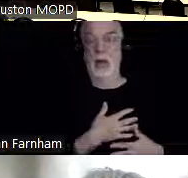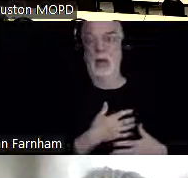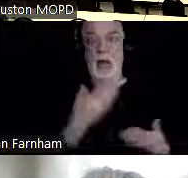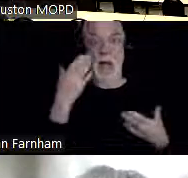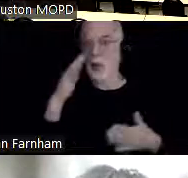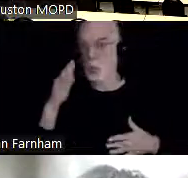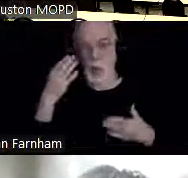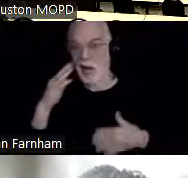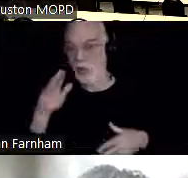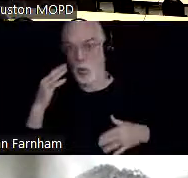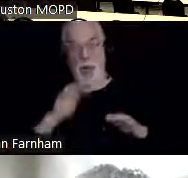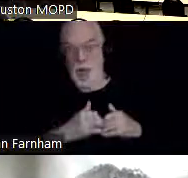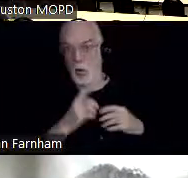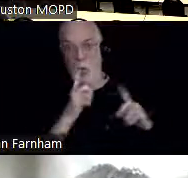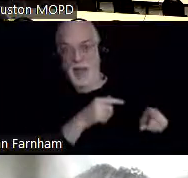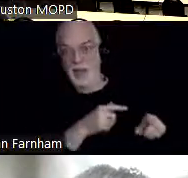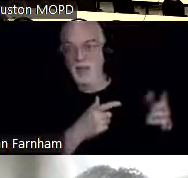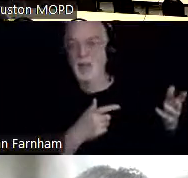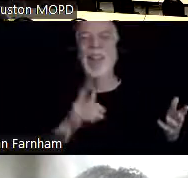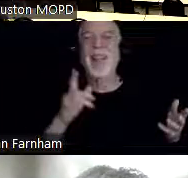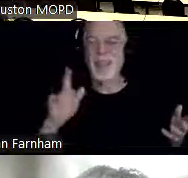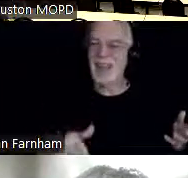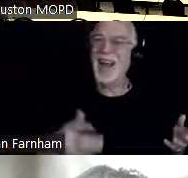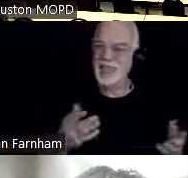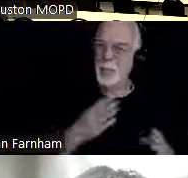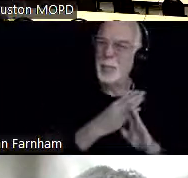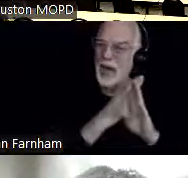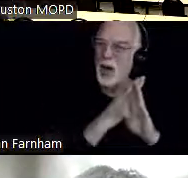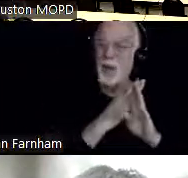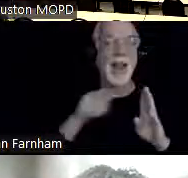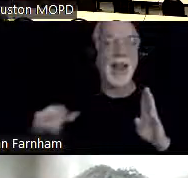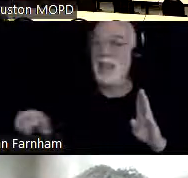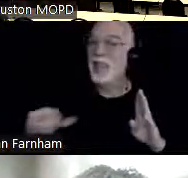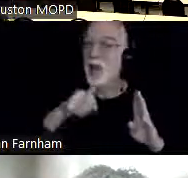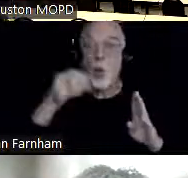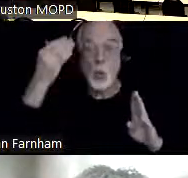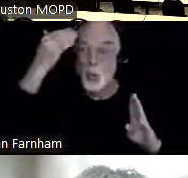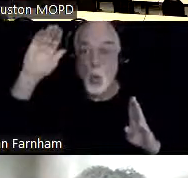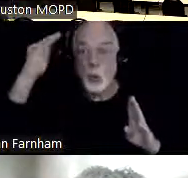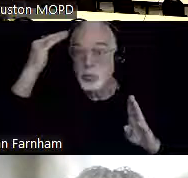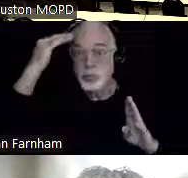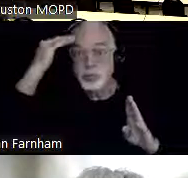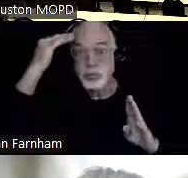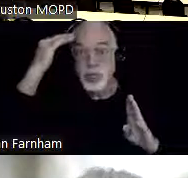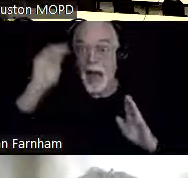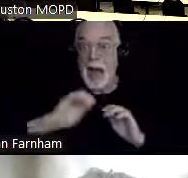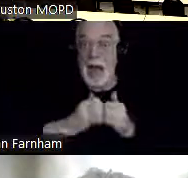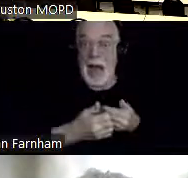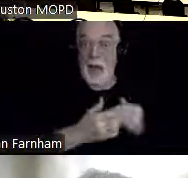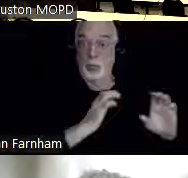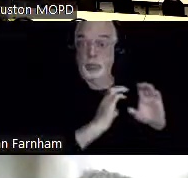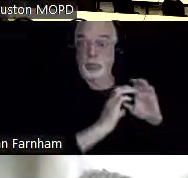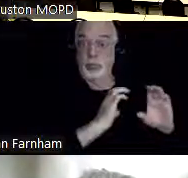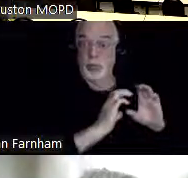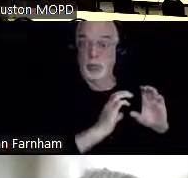aware? And I think that is part of our barrier, is they don't have the awareness, they don't want to have the conversation. What if they say